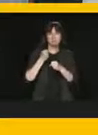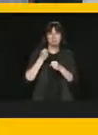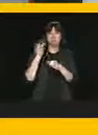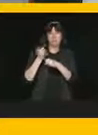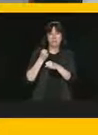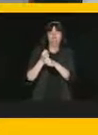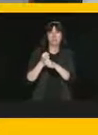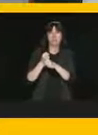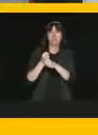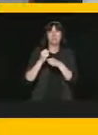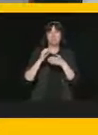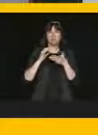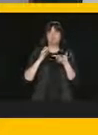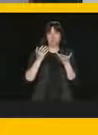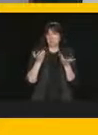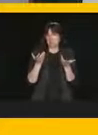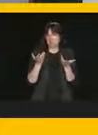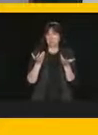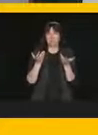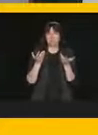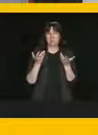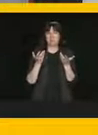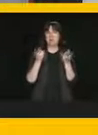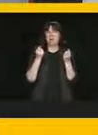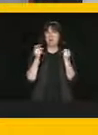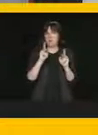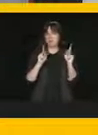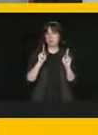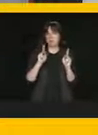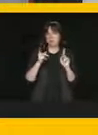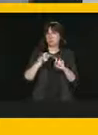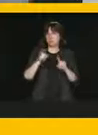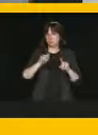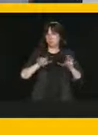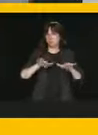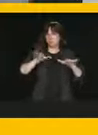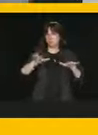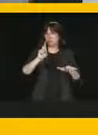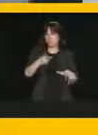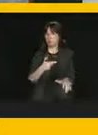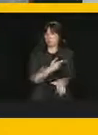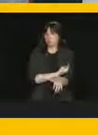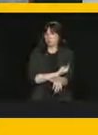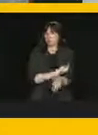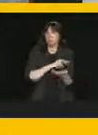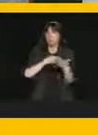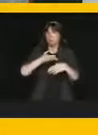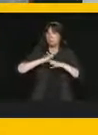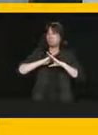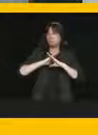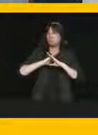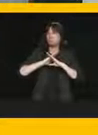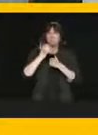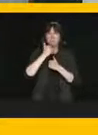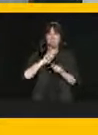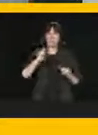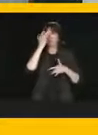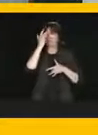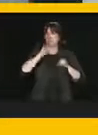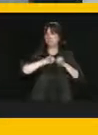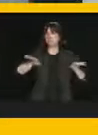in terms of what threshold of the population needs to be vaccinated in order to prevent any spread of